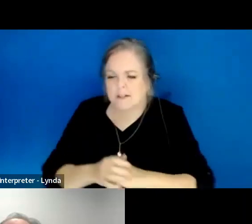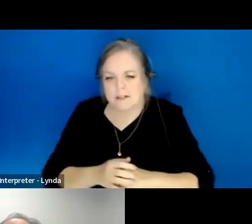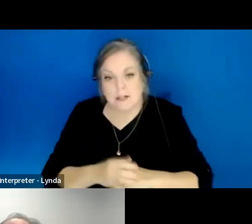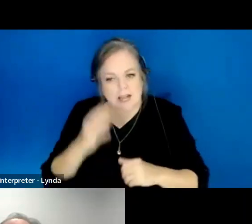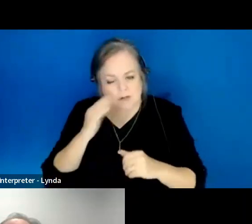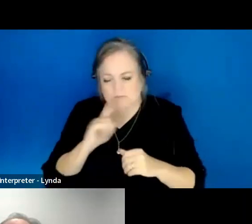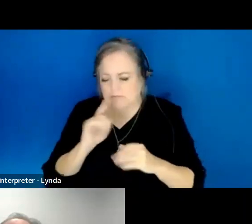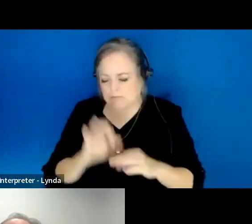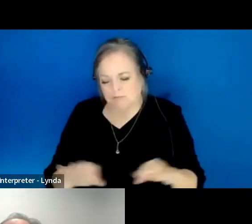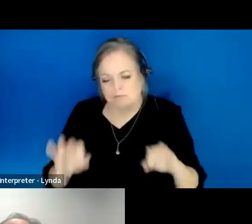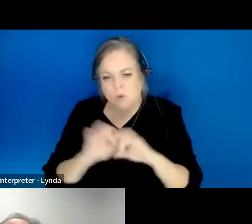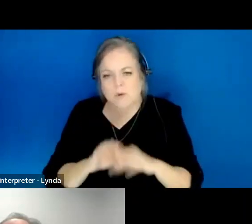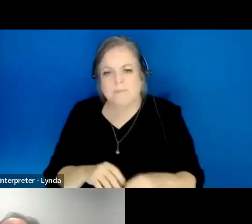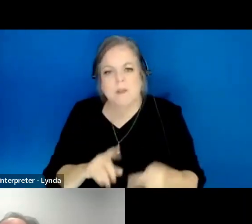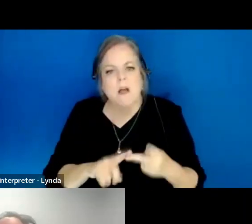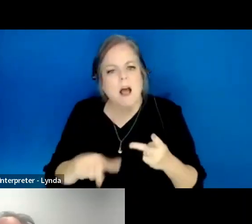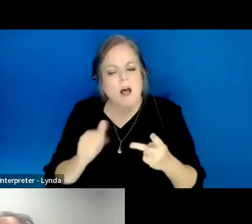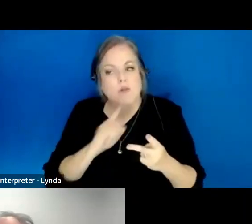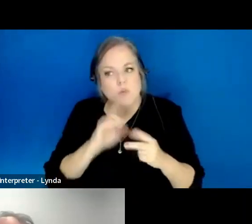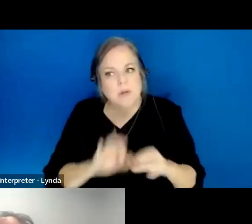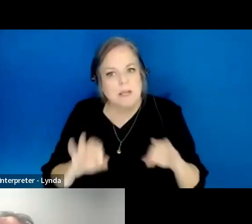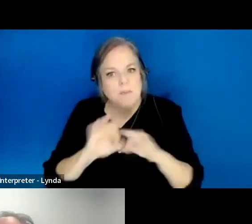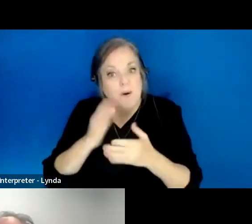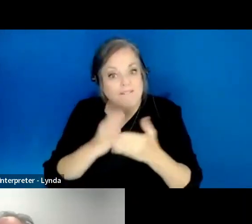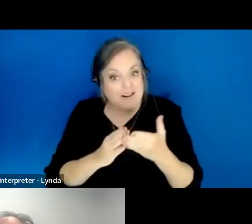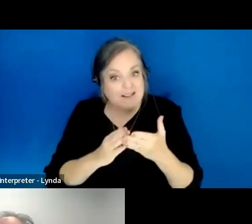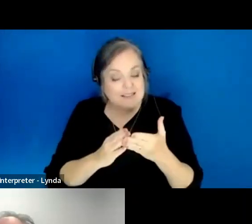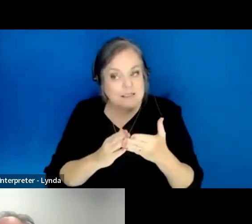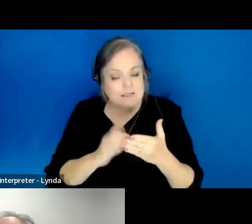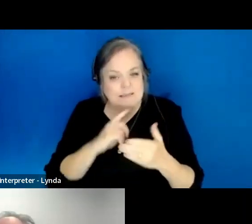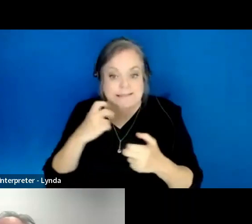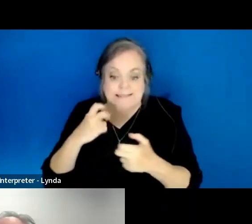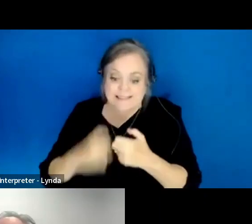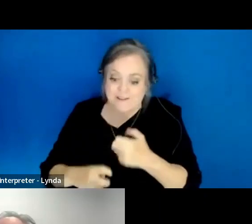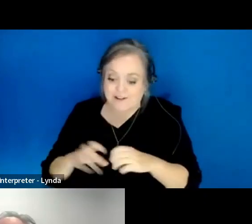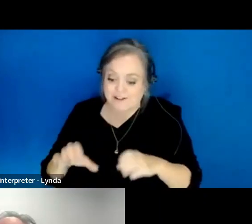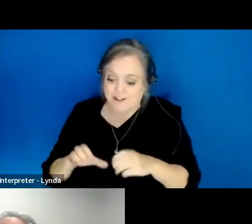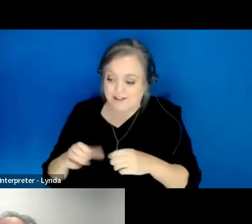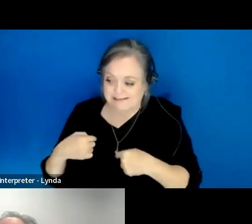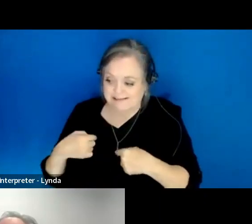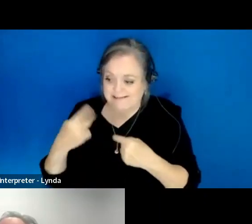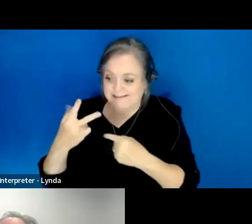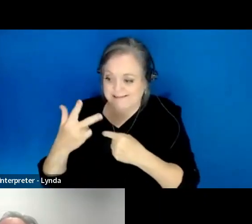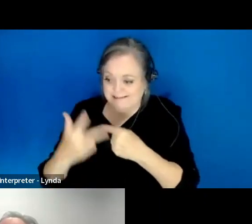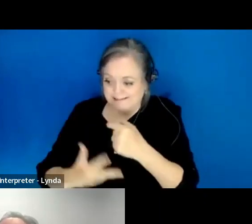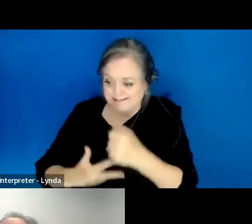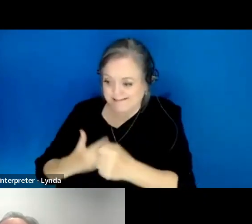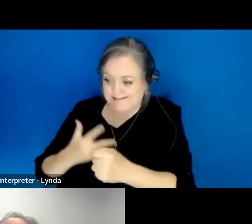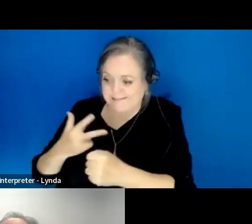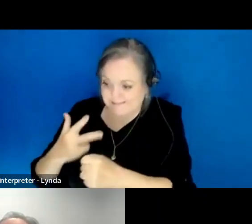long way. Another really important part, which is very difficult to do now that we're 3 years and exhausted, is